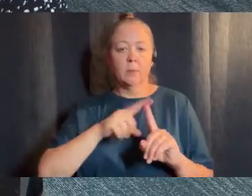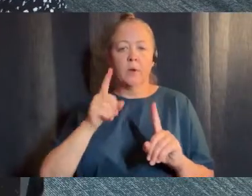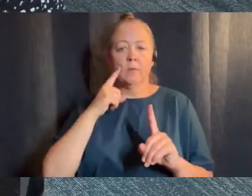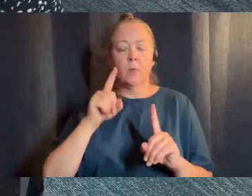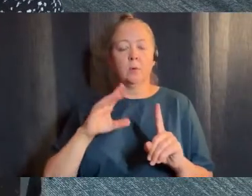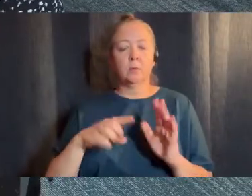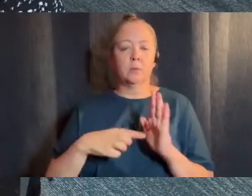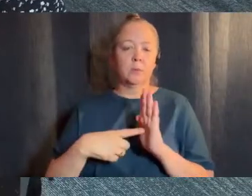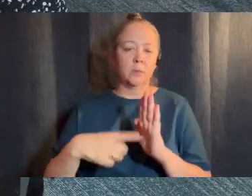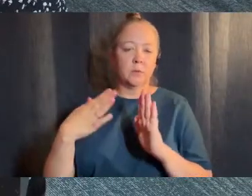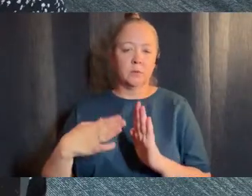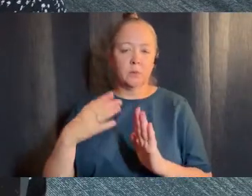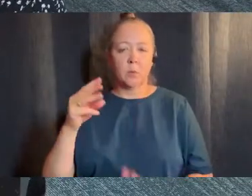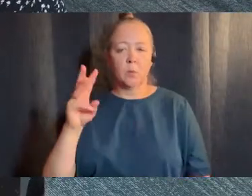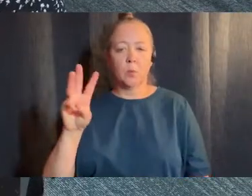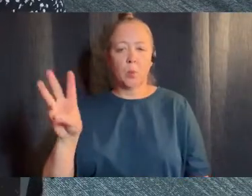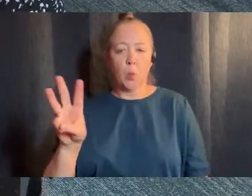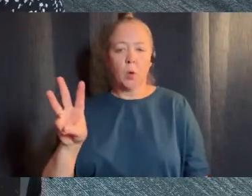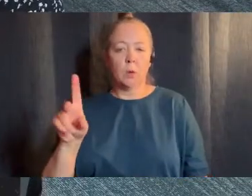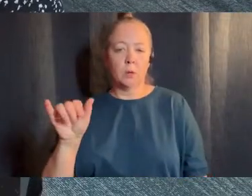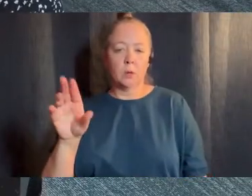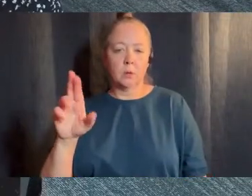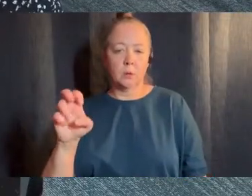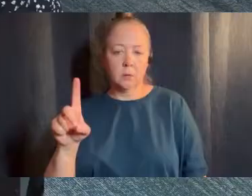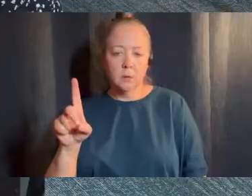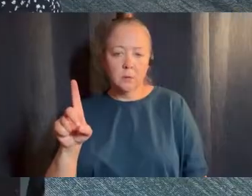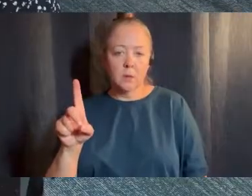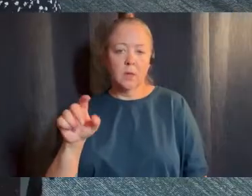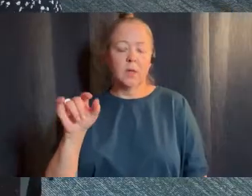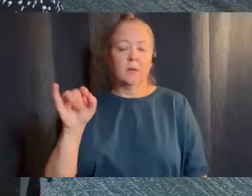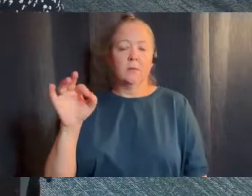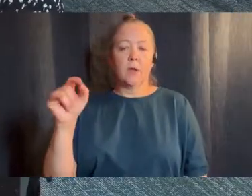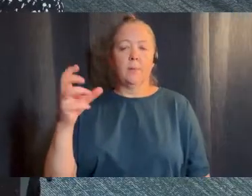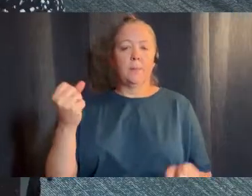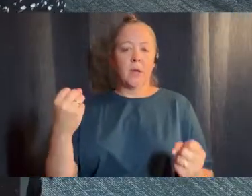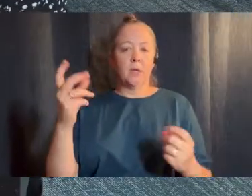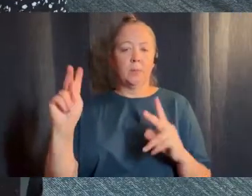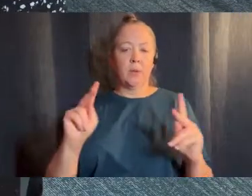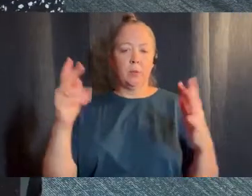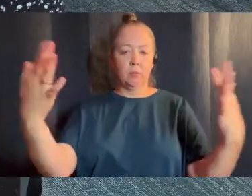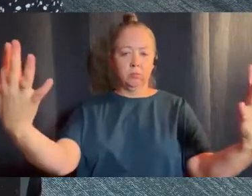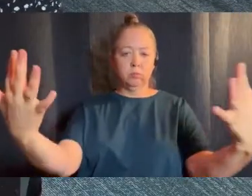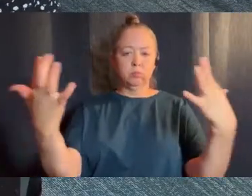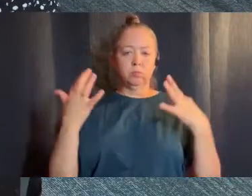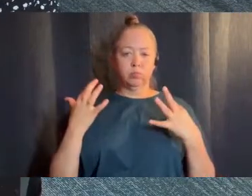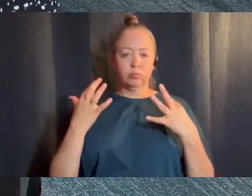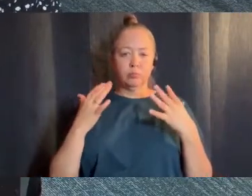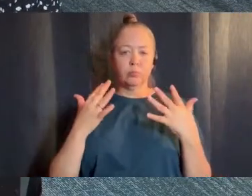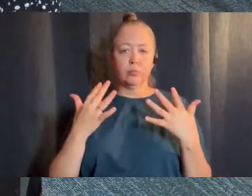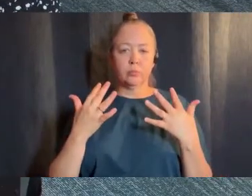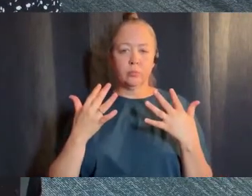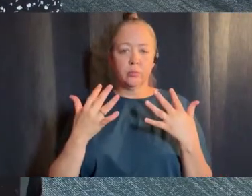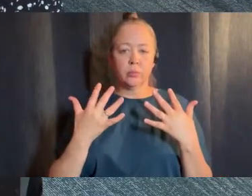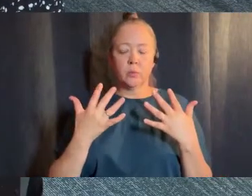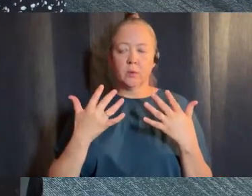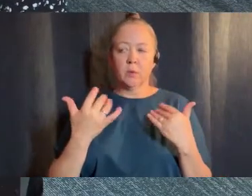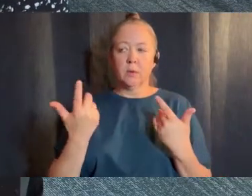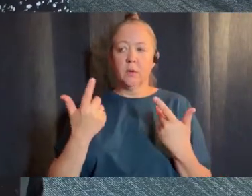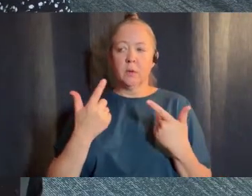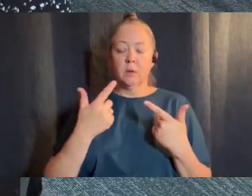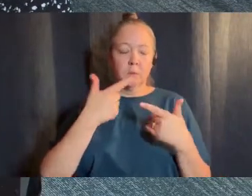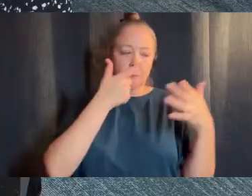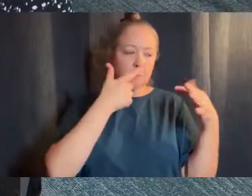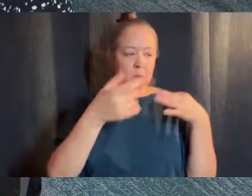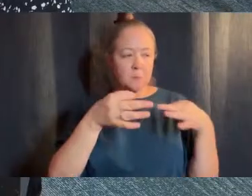and concerned about the annexation, concerned people that the other council people weren't going to be there, he wasn't acting alone. And